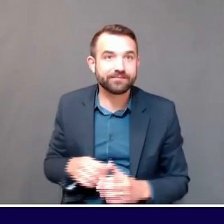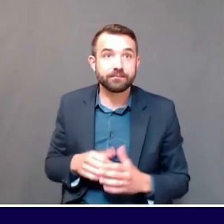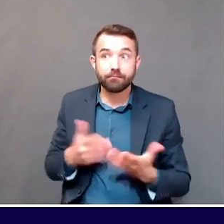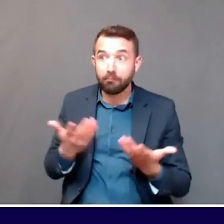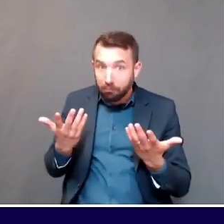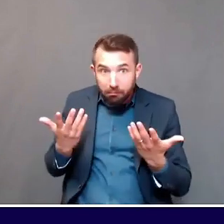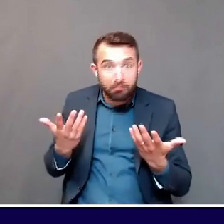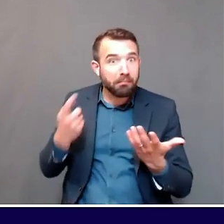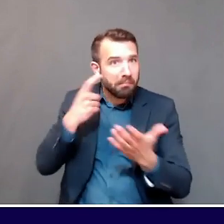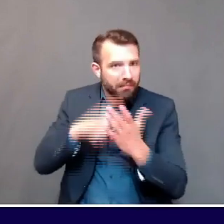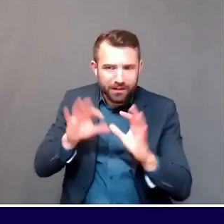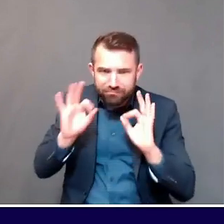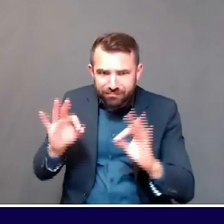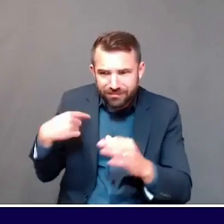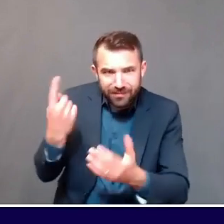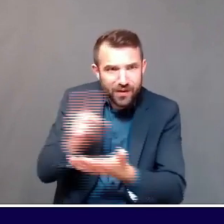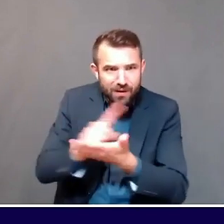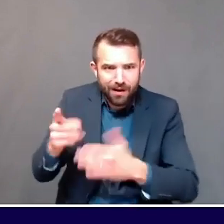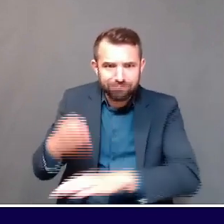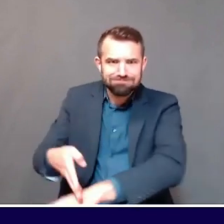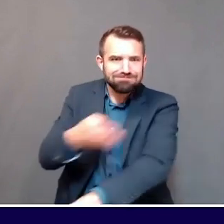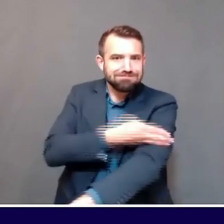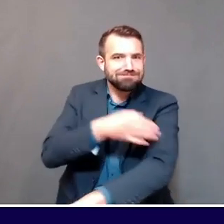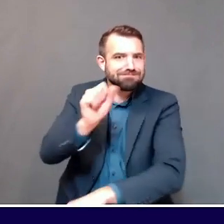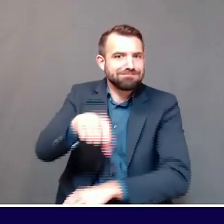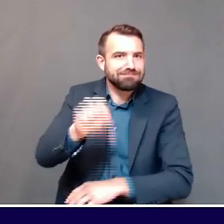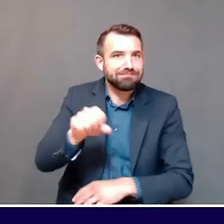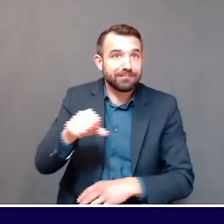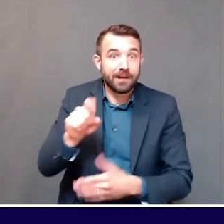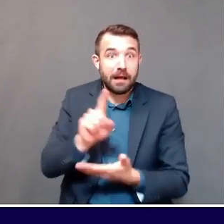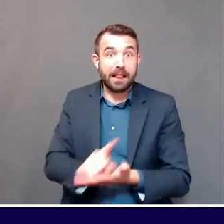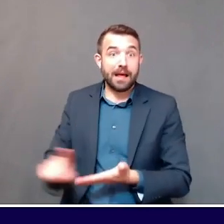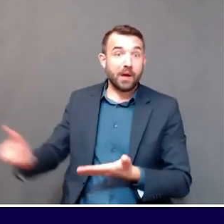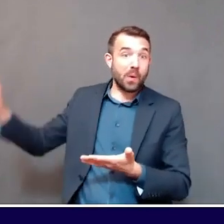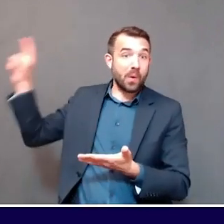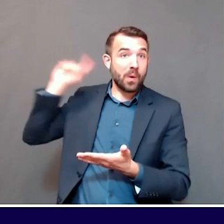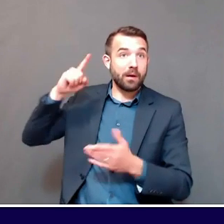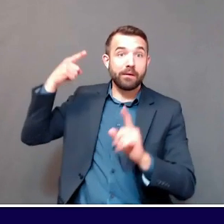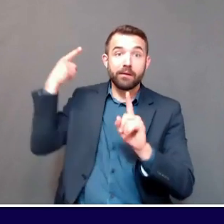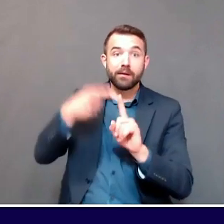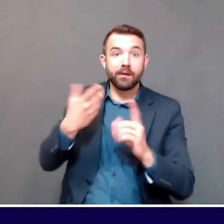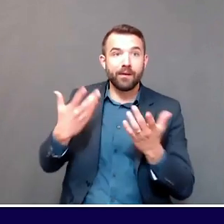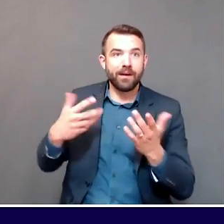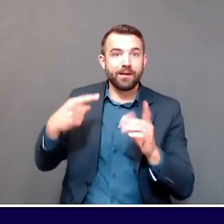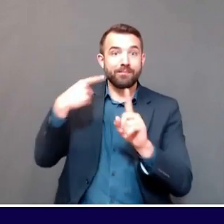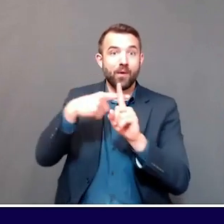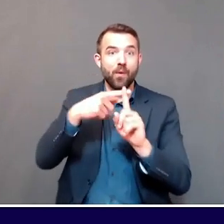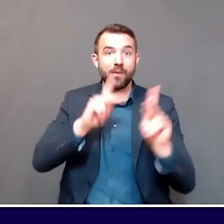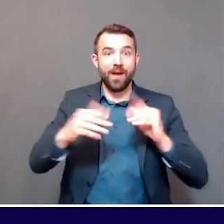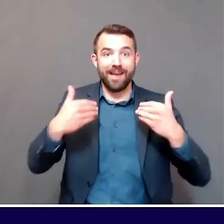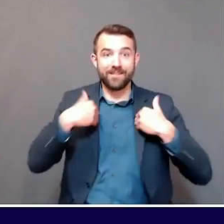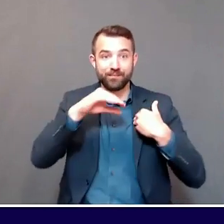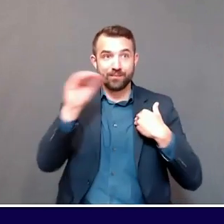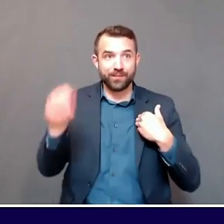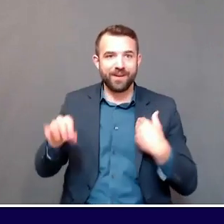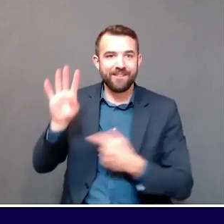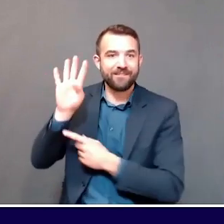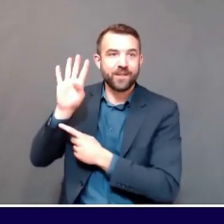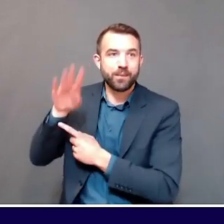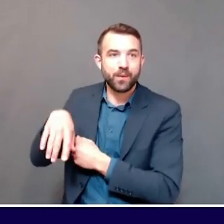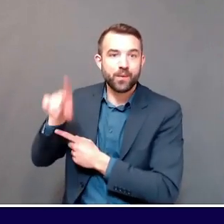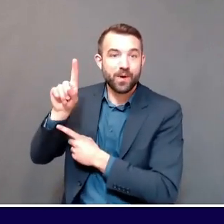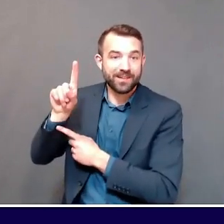week. 1 week ago today, that number was 4.1%. We've reduced it